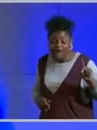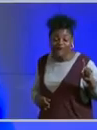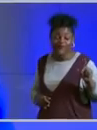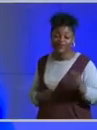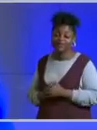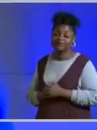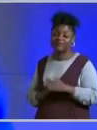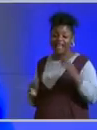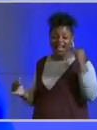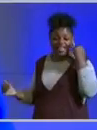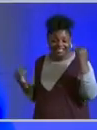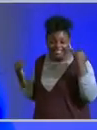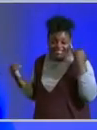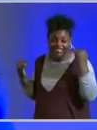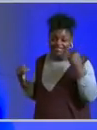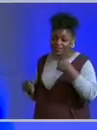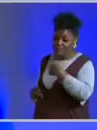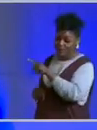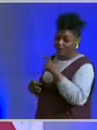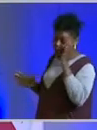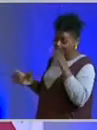panel how you think we'll get this done.